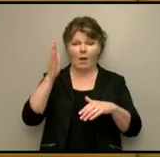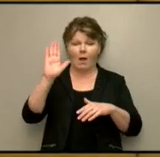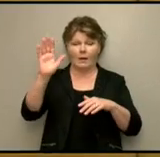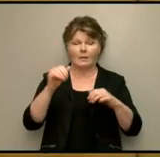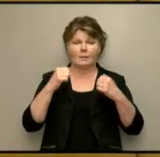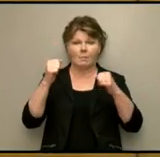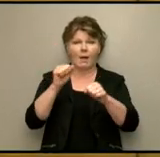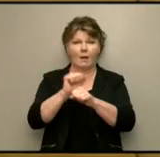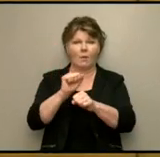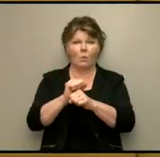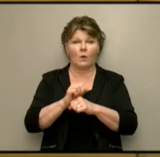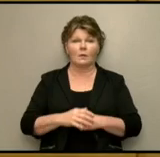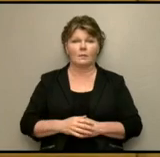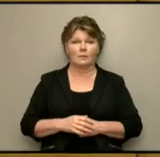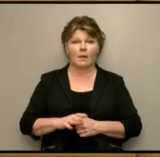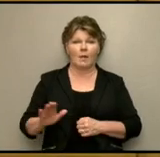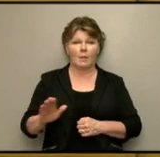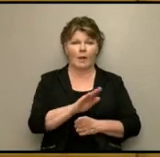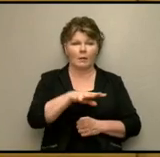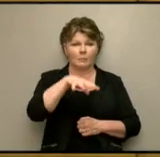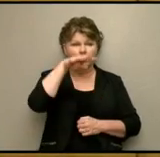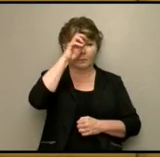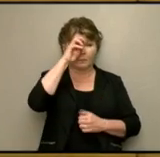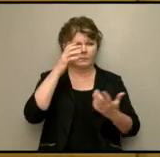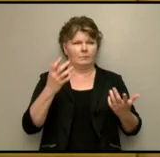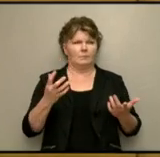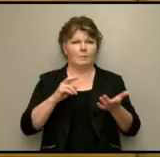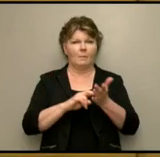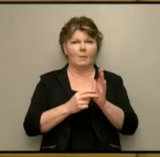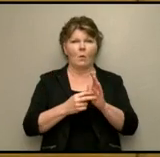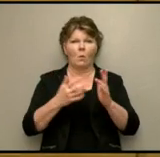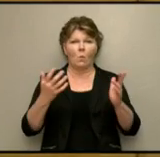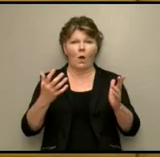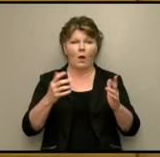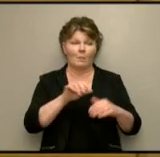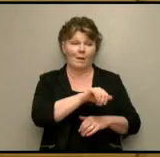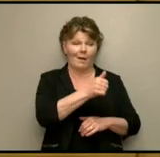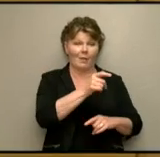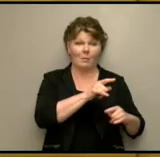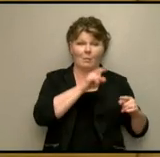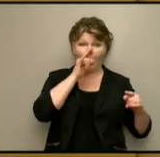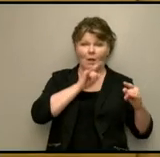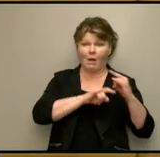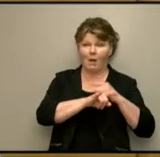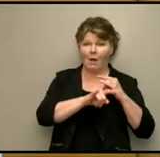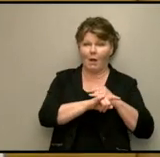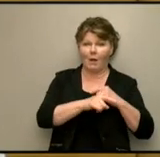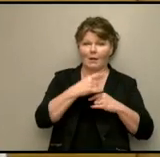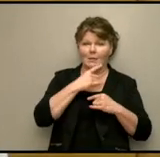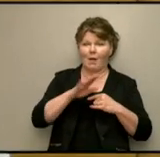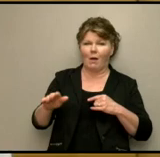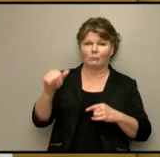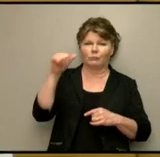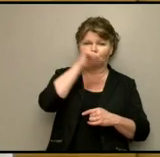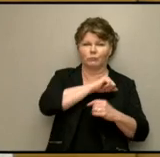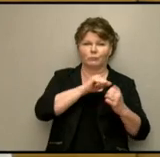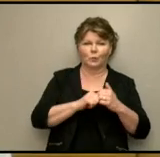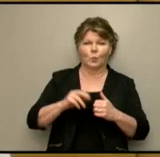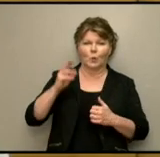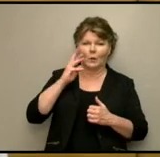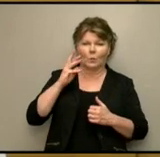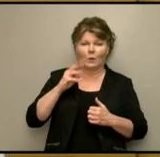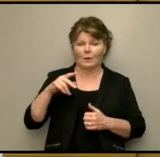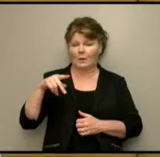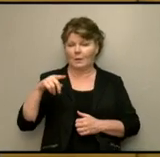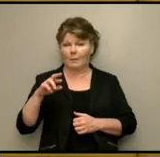perplexed, saying to one another, "What does this mean?" But others, mocking, said, "They are filled with new wine." But Peter,